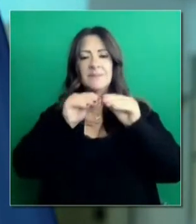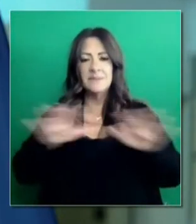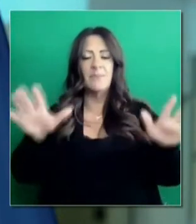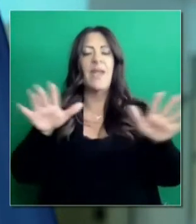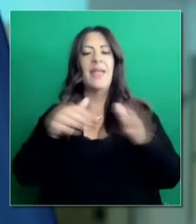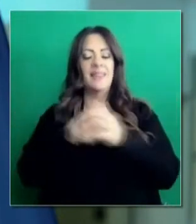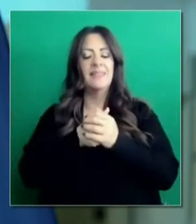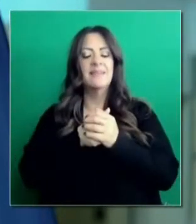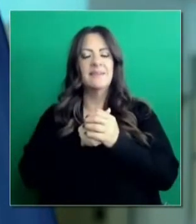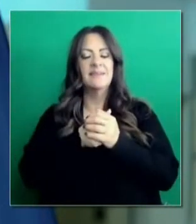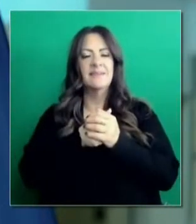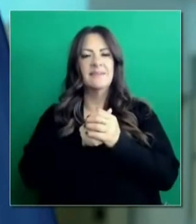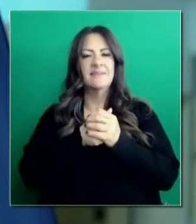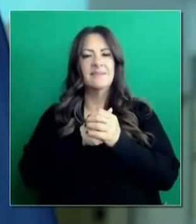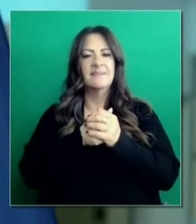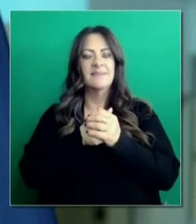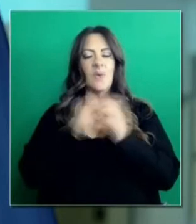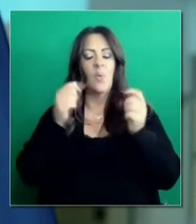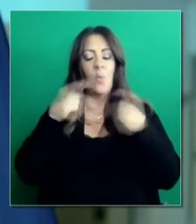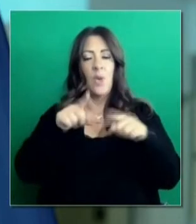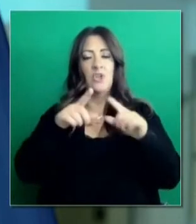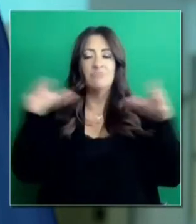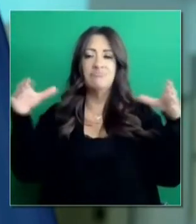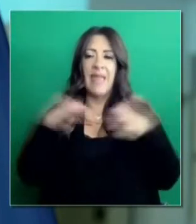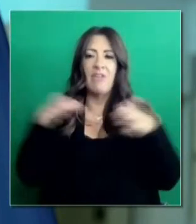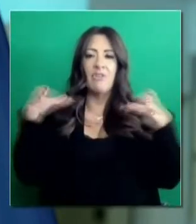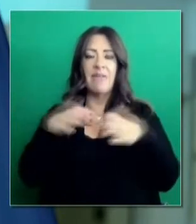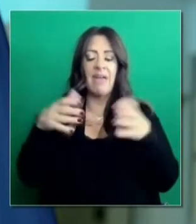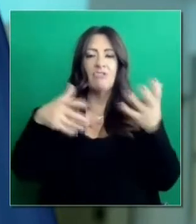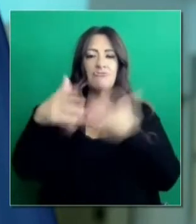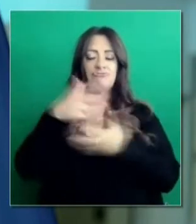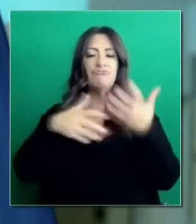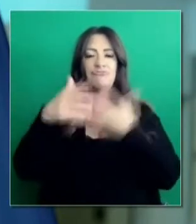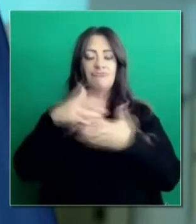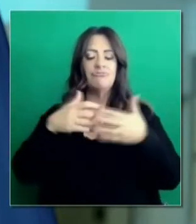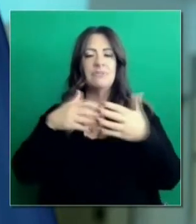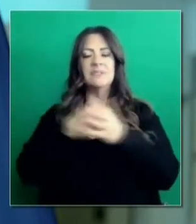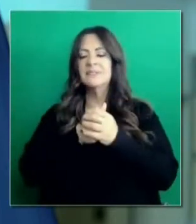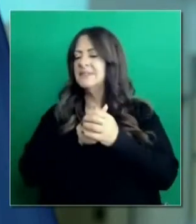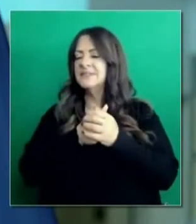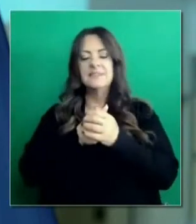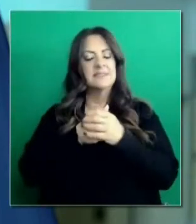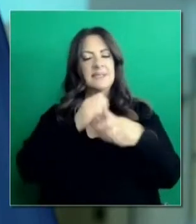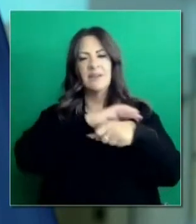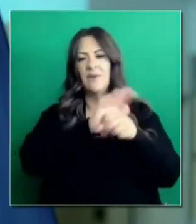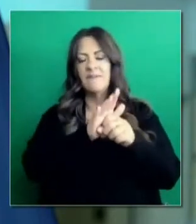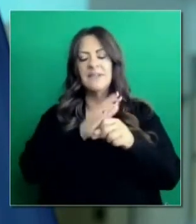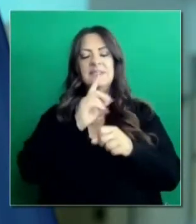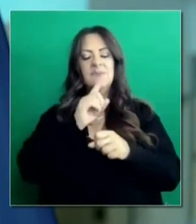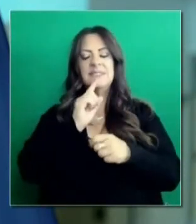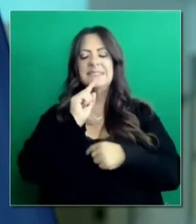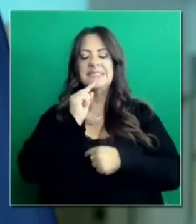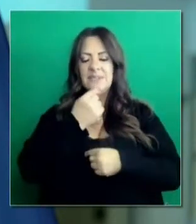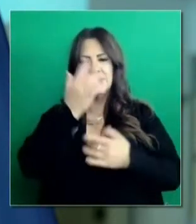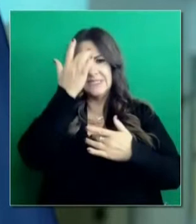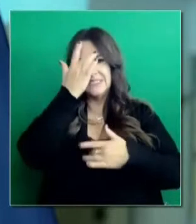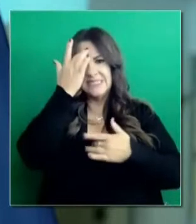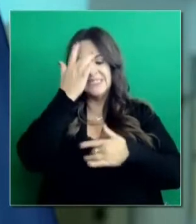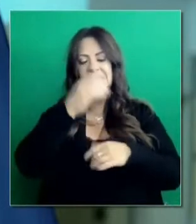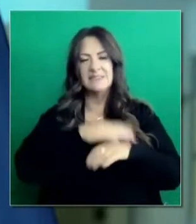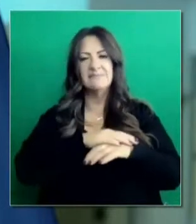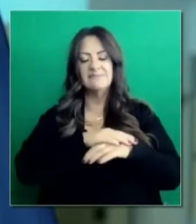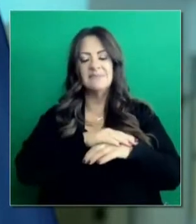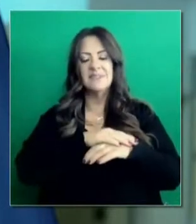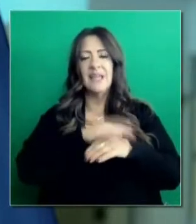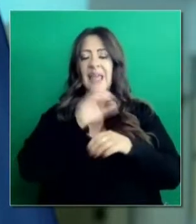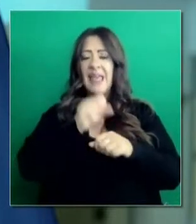issues related to the impact this disease continues to have on not only our most vulnerable, our seniors, but